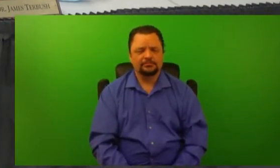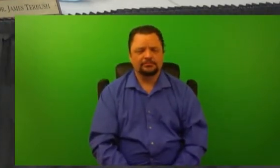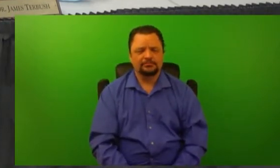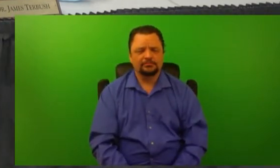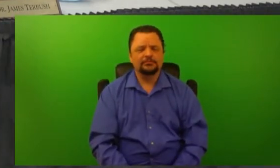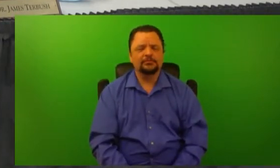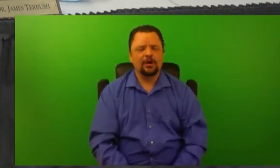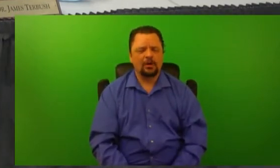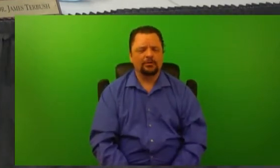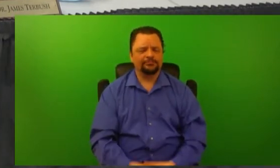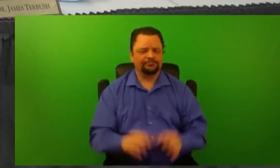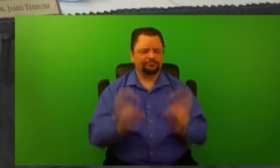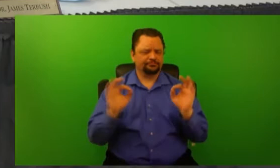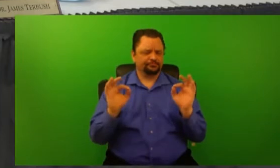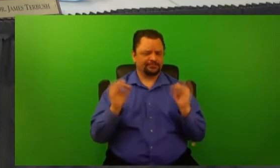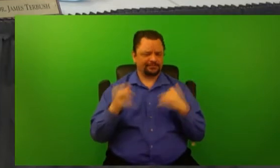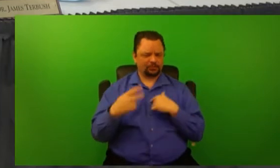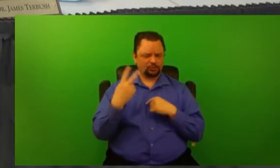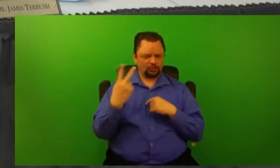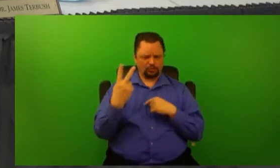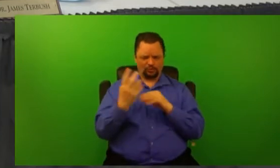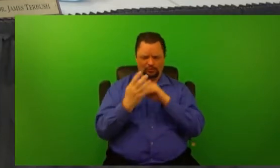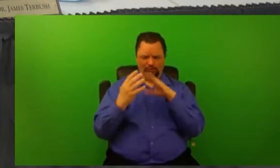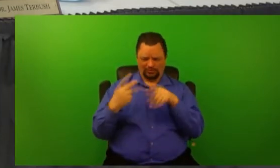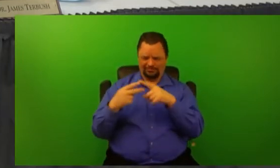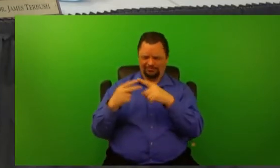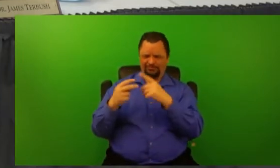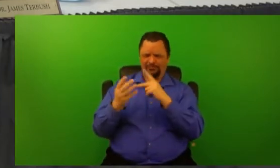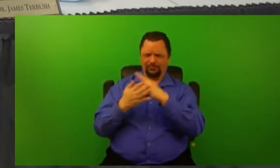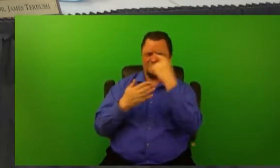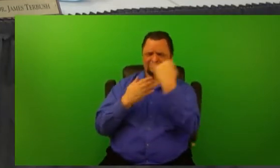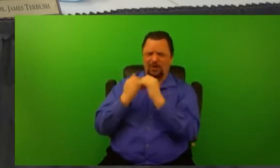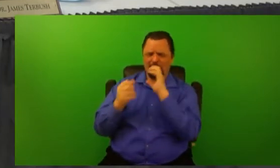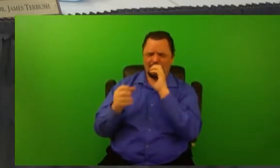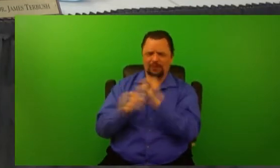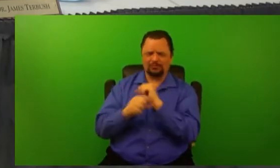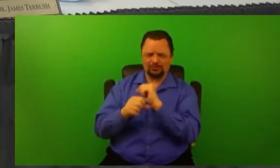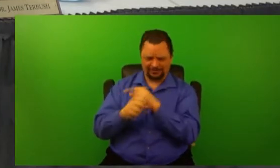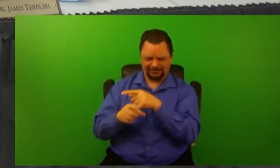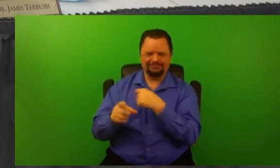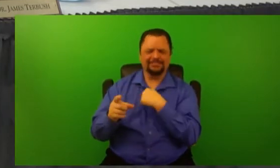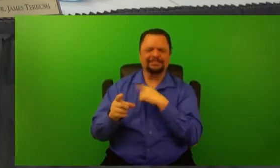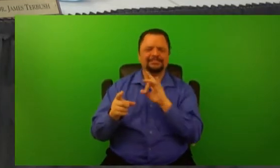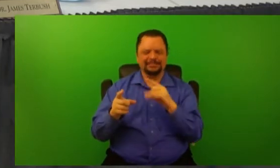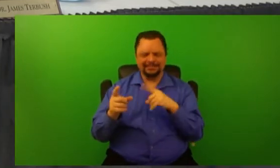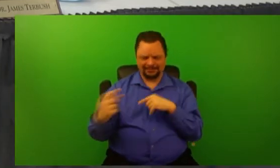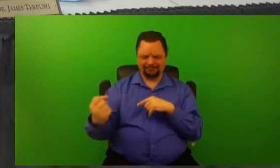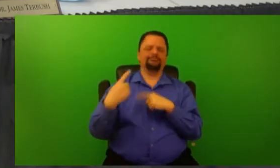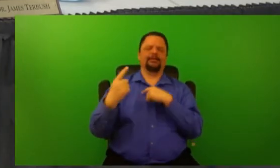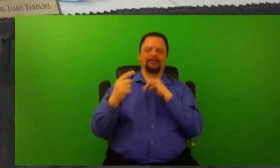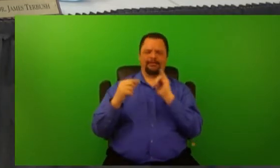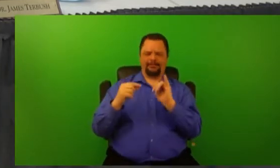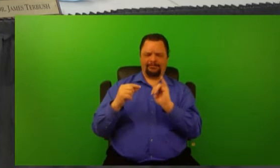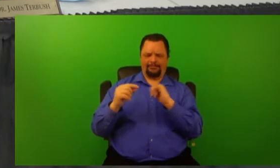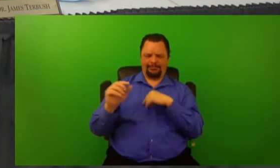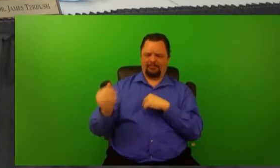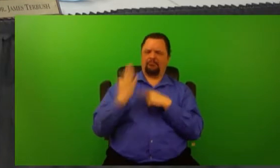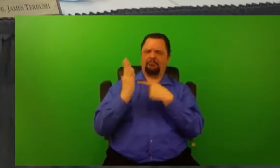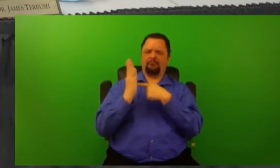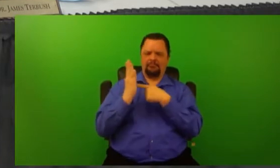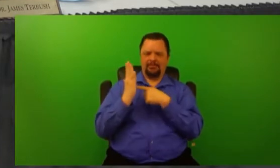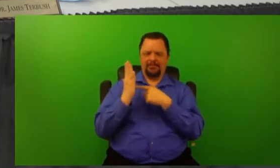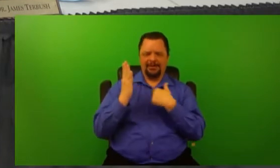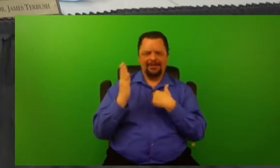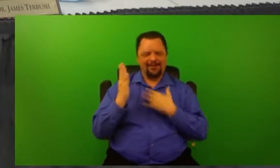student homework projects I addressed and am happy. I feel that's probably in my lane, being somewhat of an